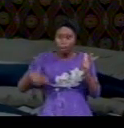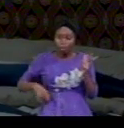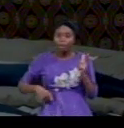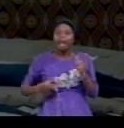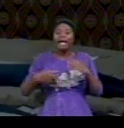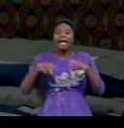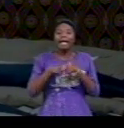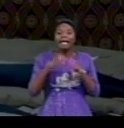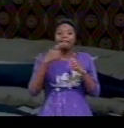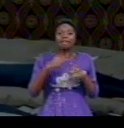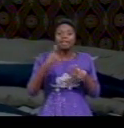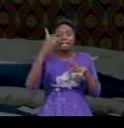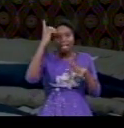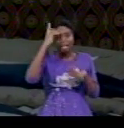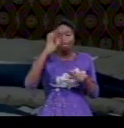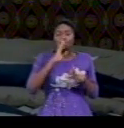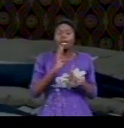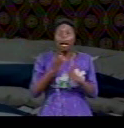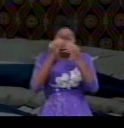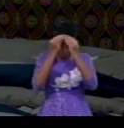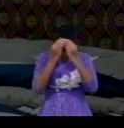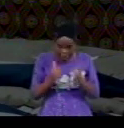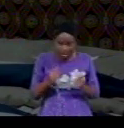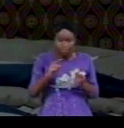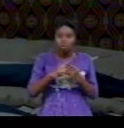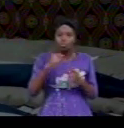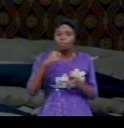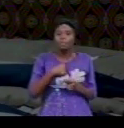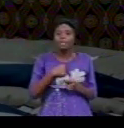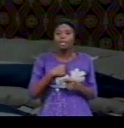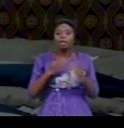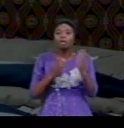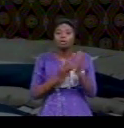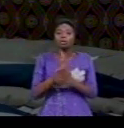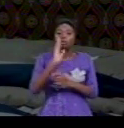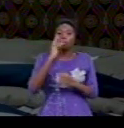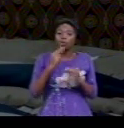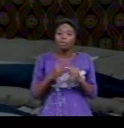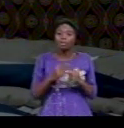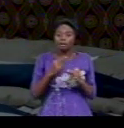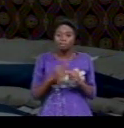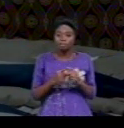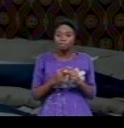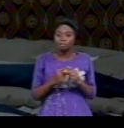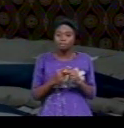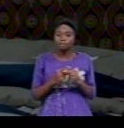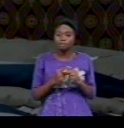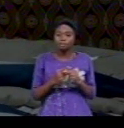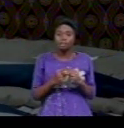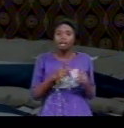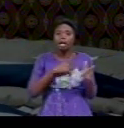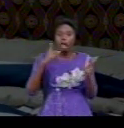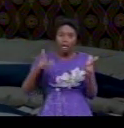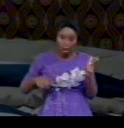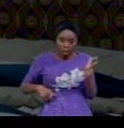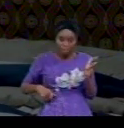the devils are subject unto me through thy name. Say that again.